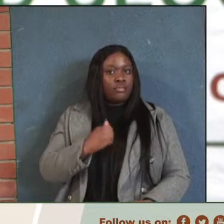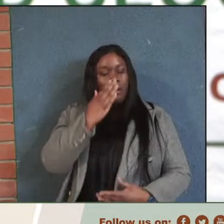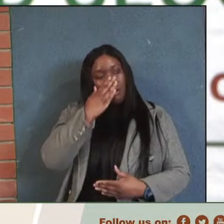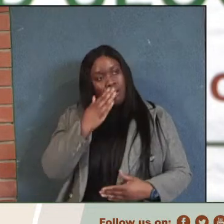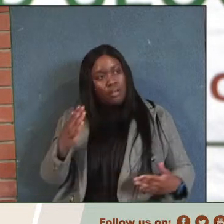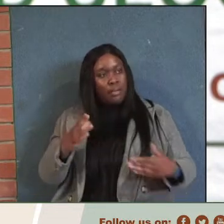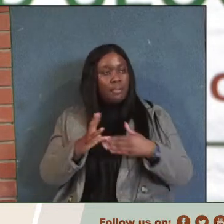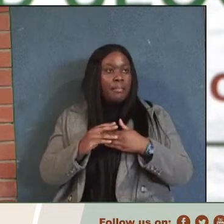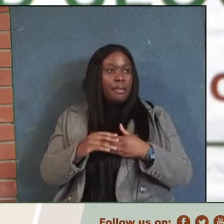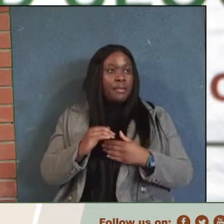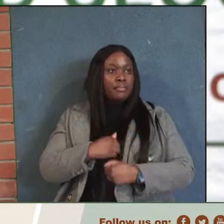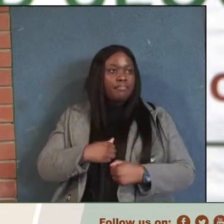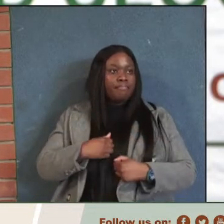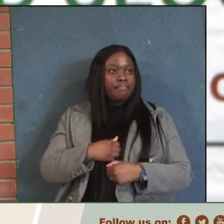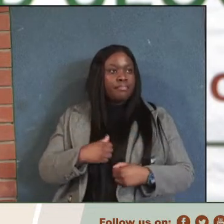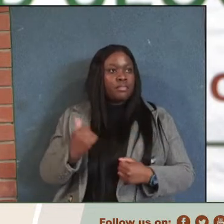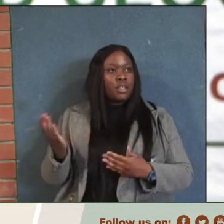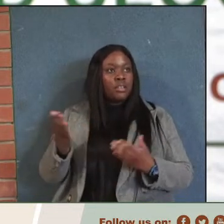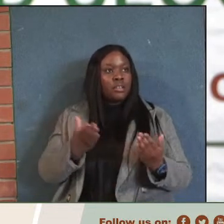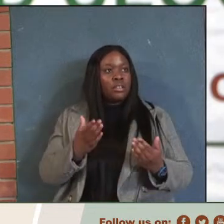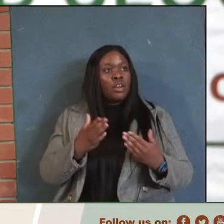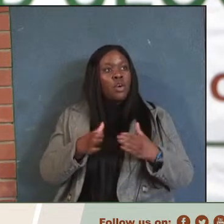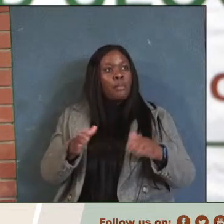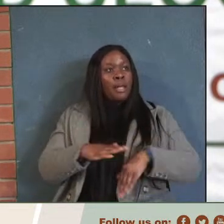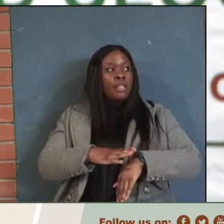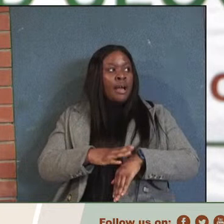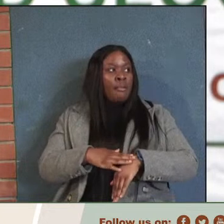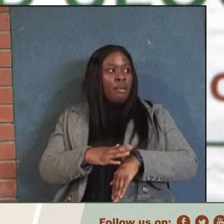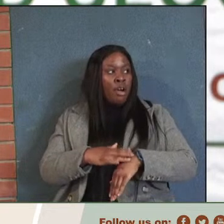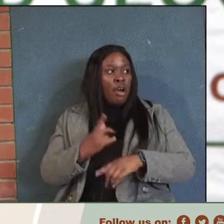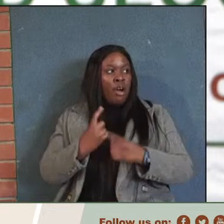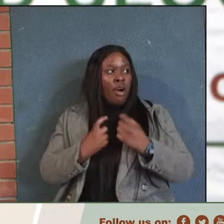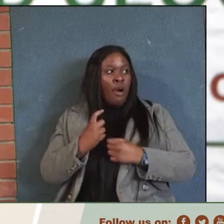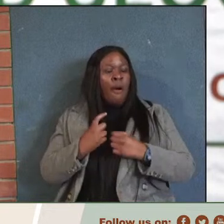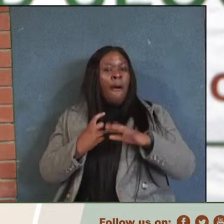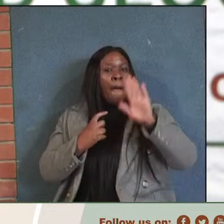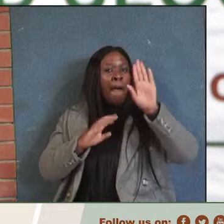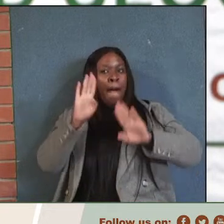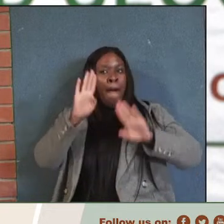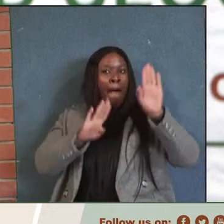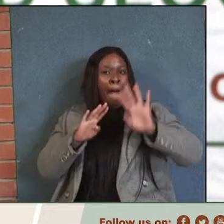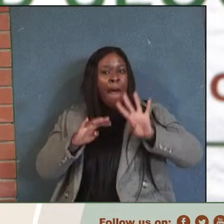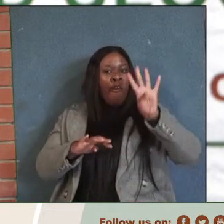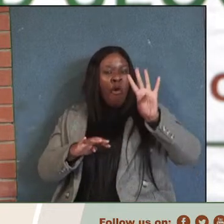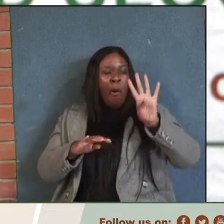Members. I now call for open time and will only allow 4 participants